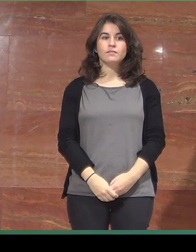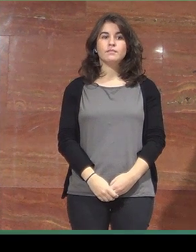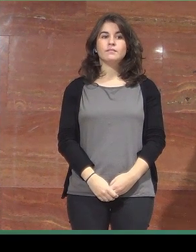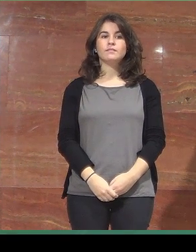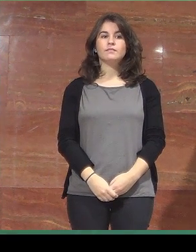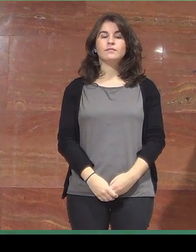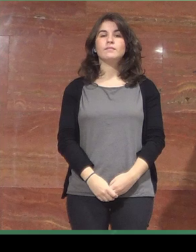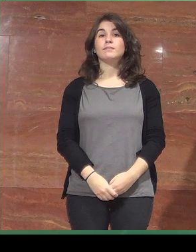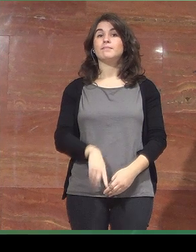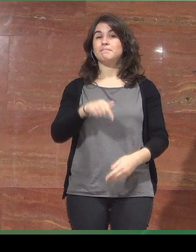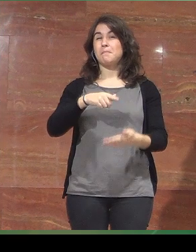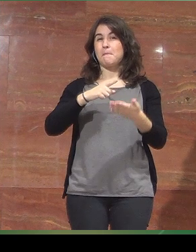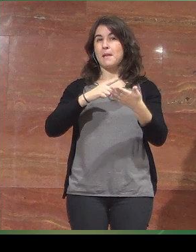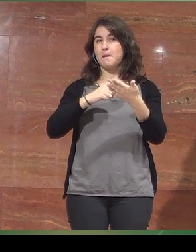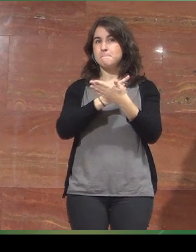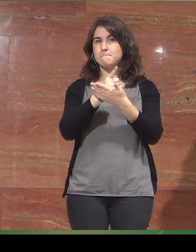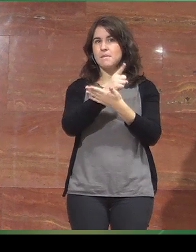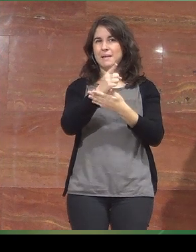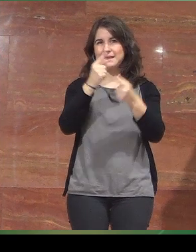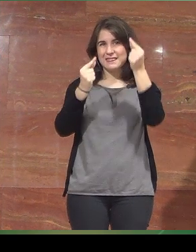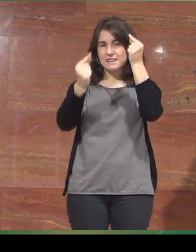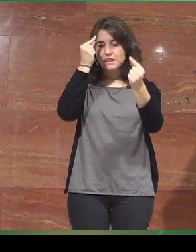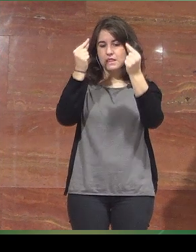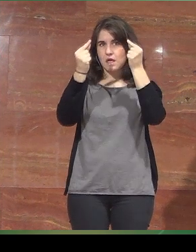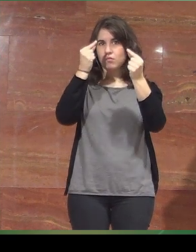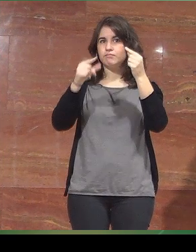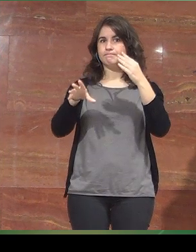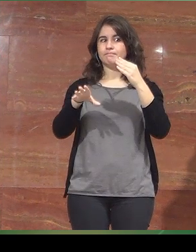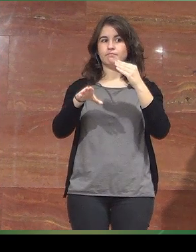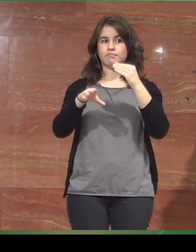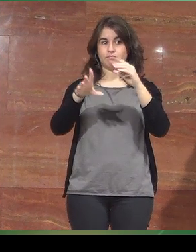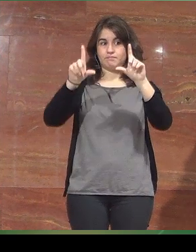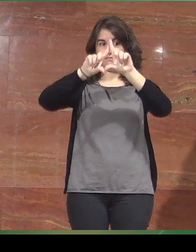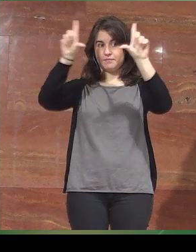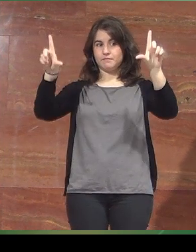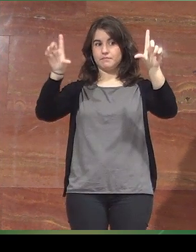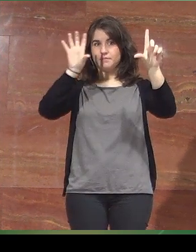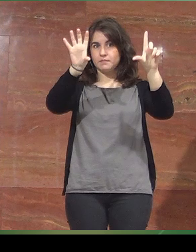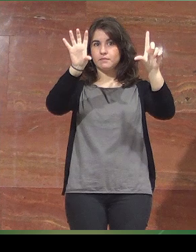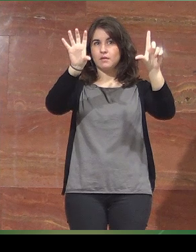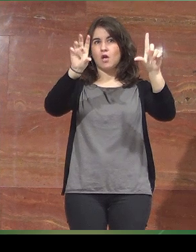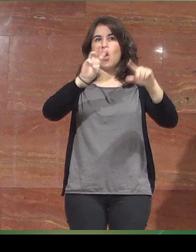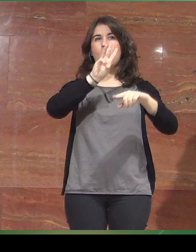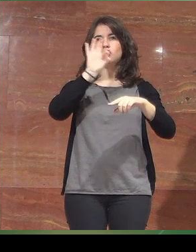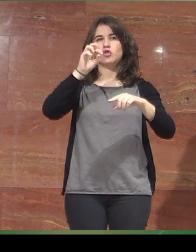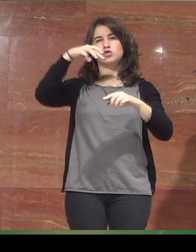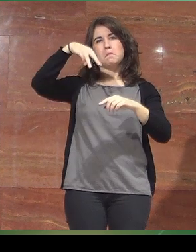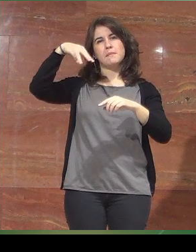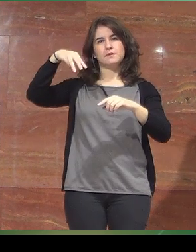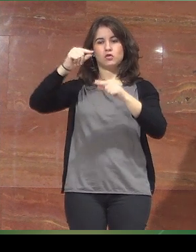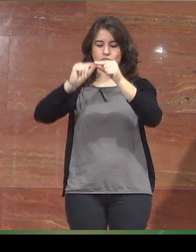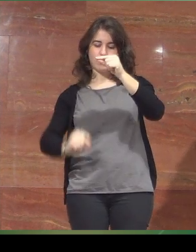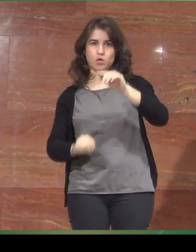between 900 and 1800 millimeters from the ground is a standard